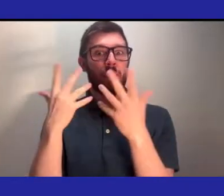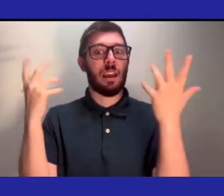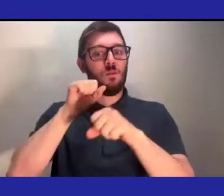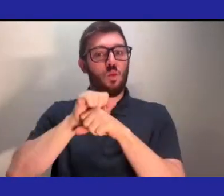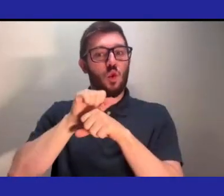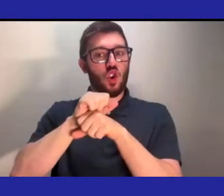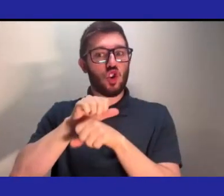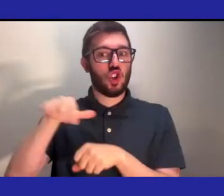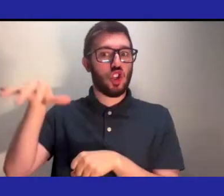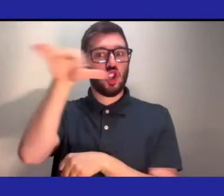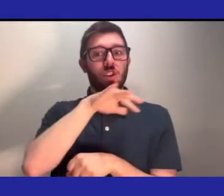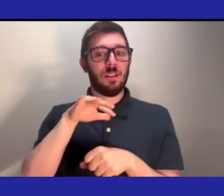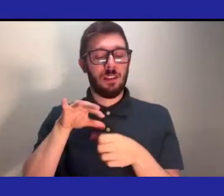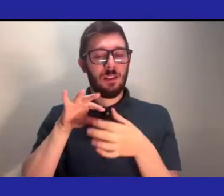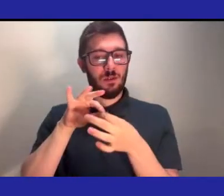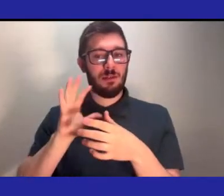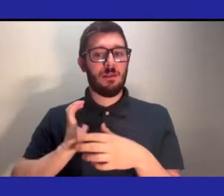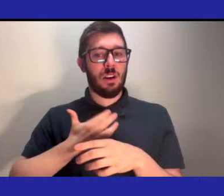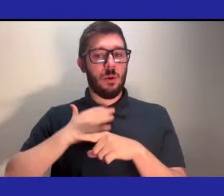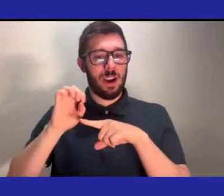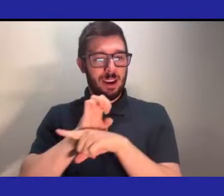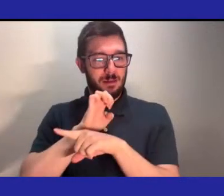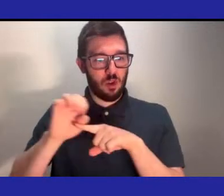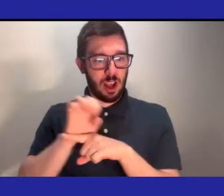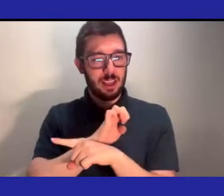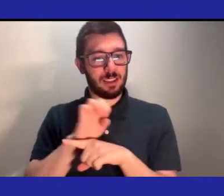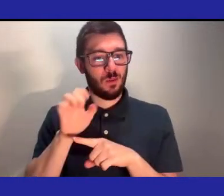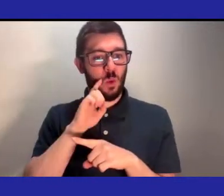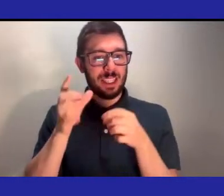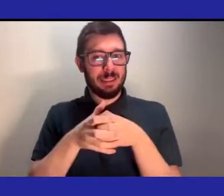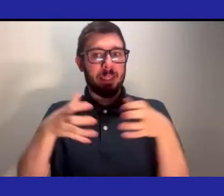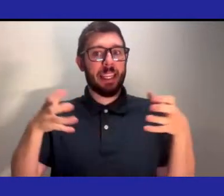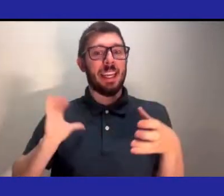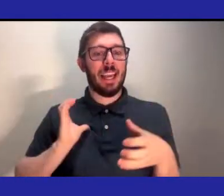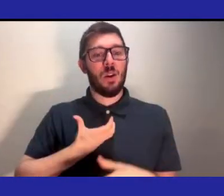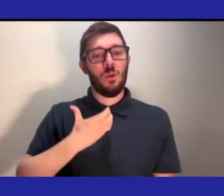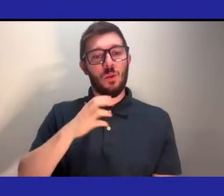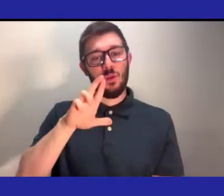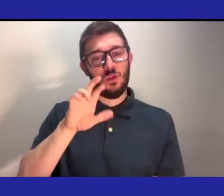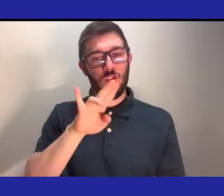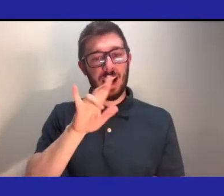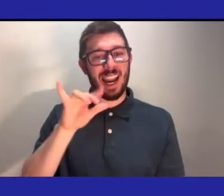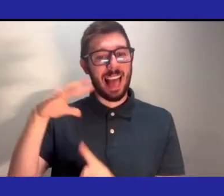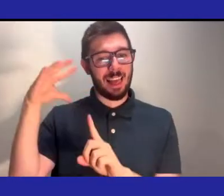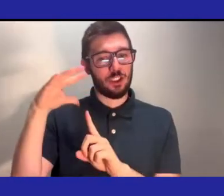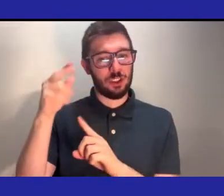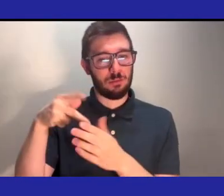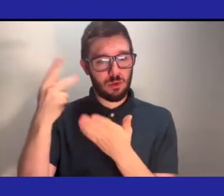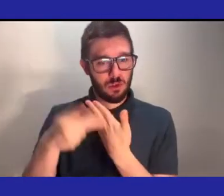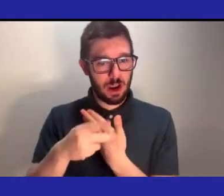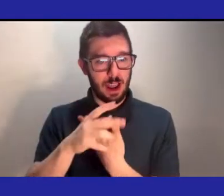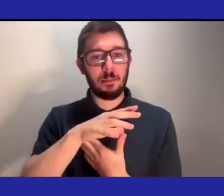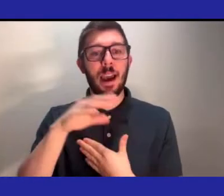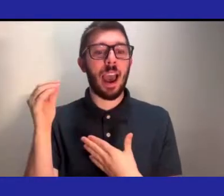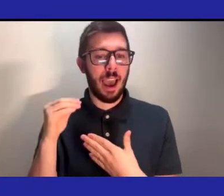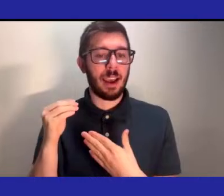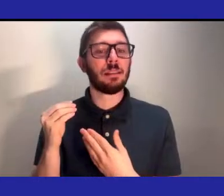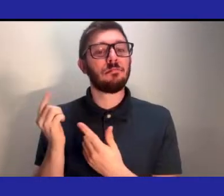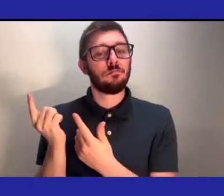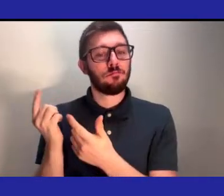further expanding our radiology program and bringing together 11 programs that have been operating at a